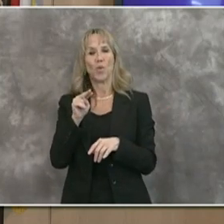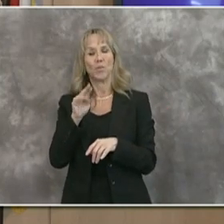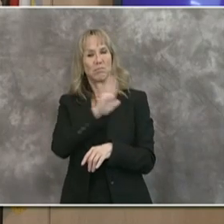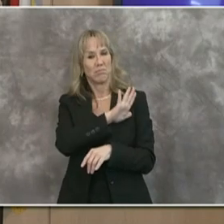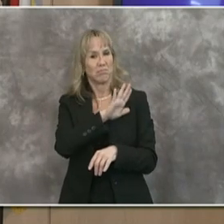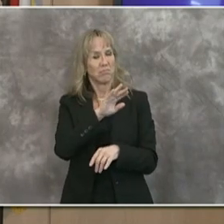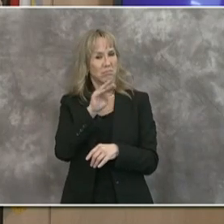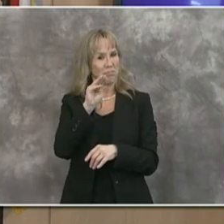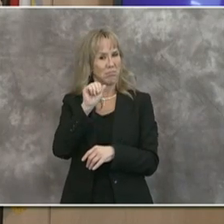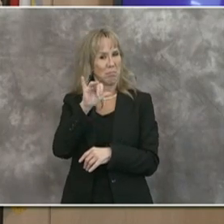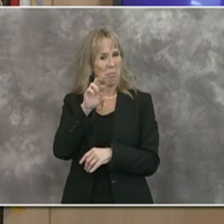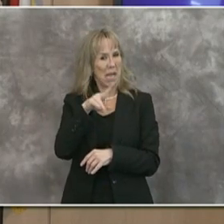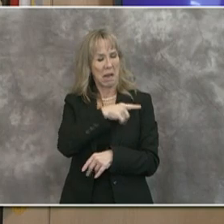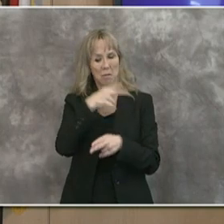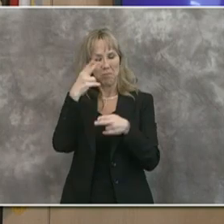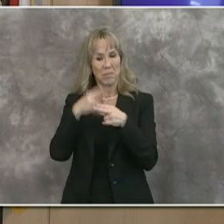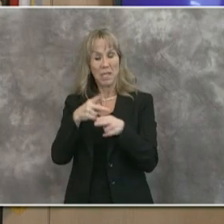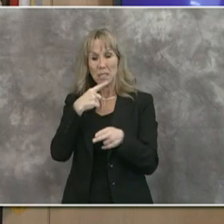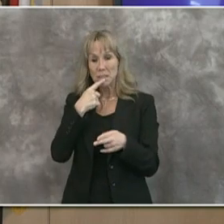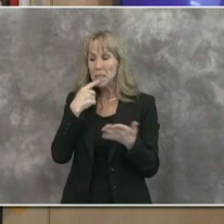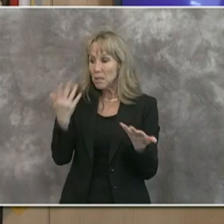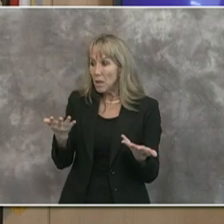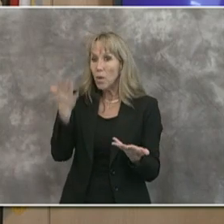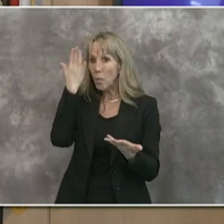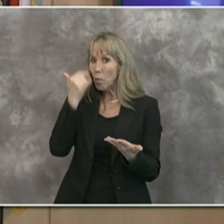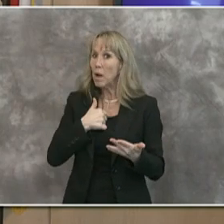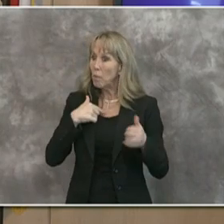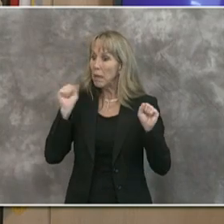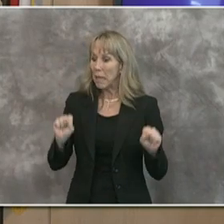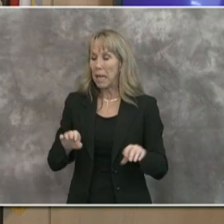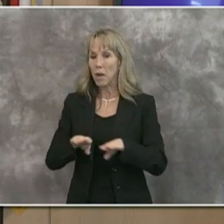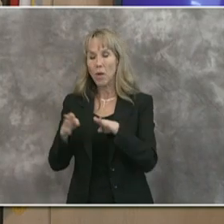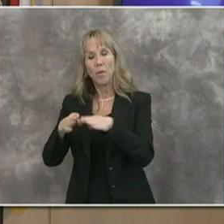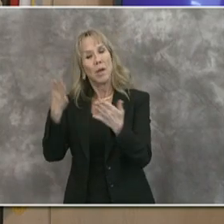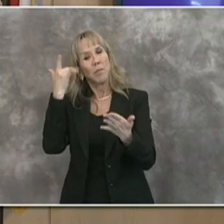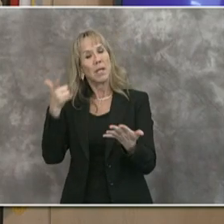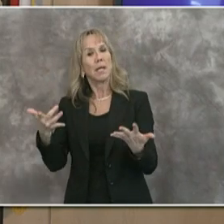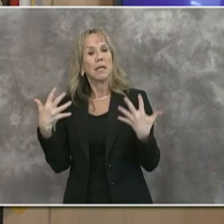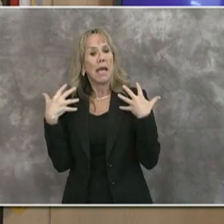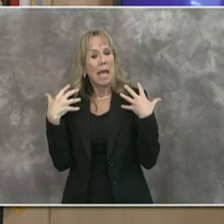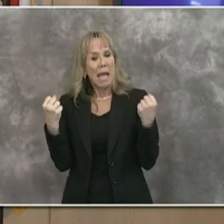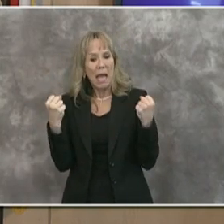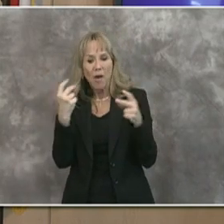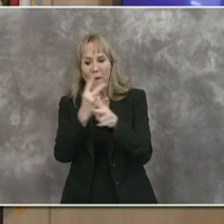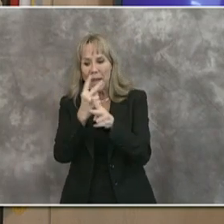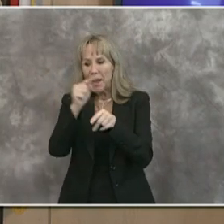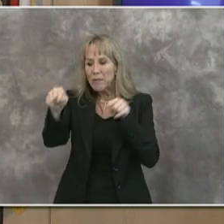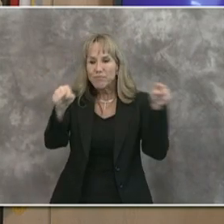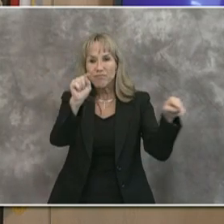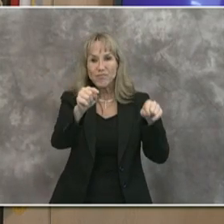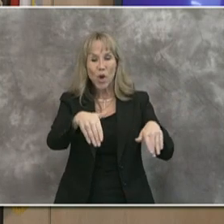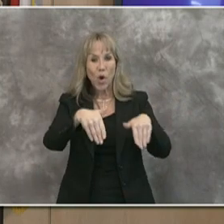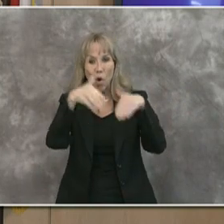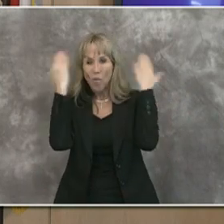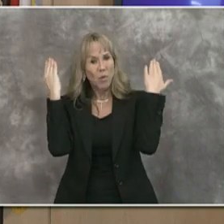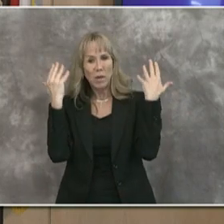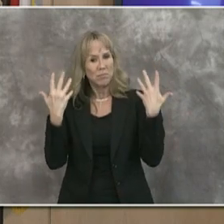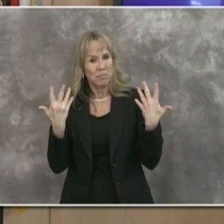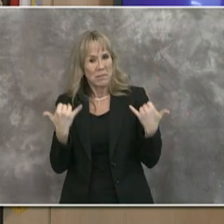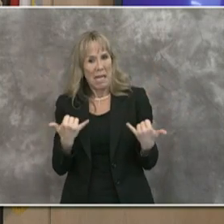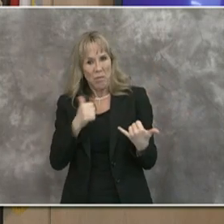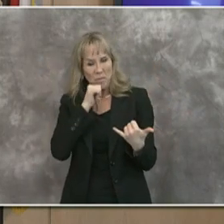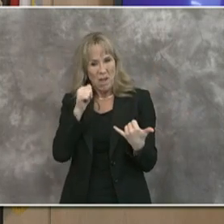this is that the health care crisis, the possibility of overwhelming the health care system in the county has